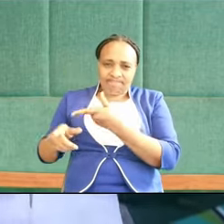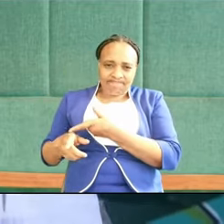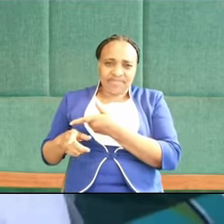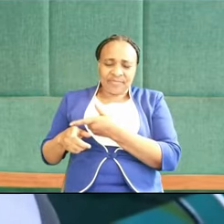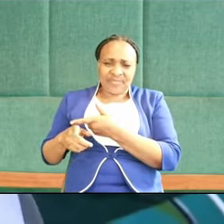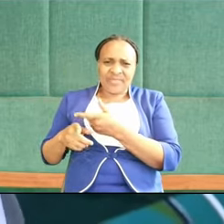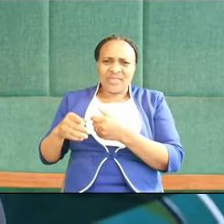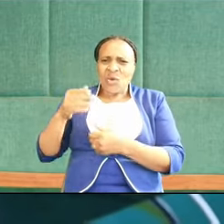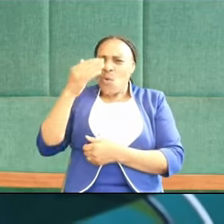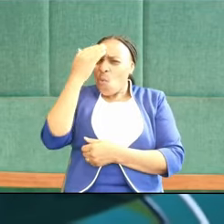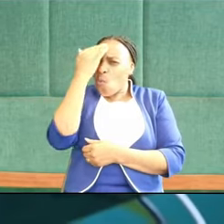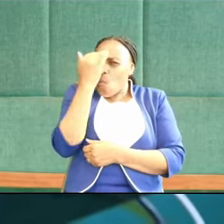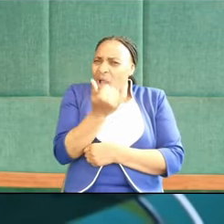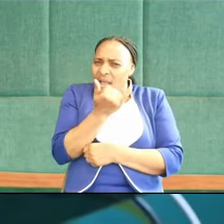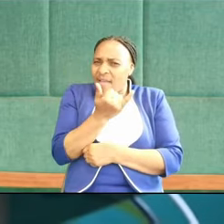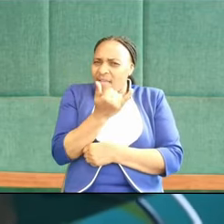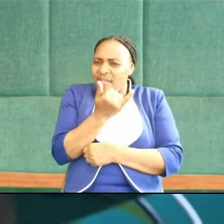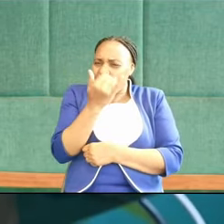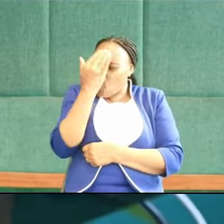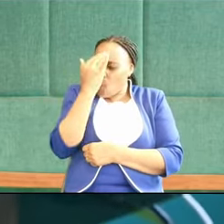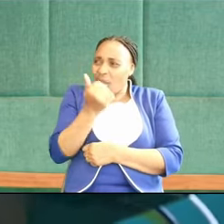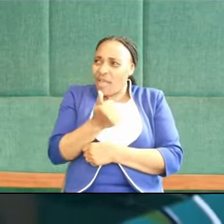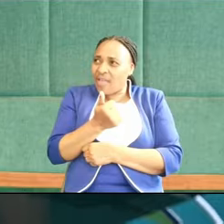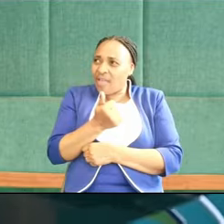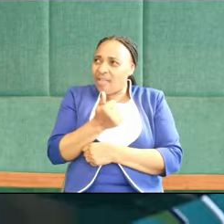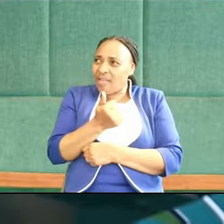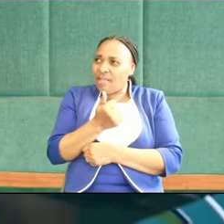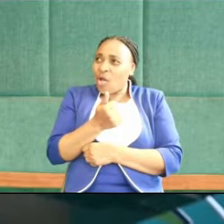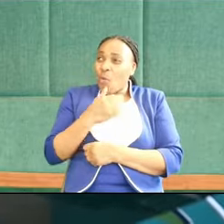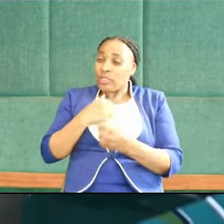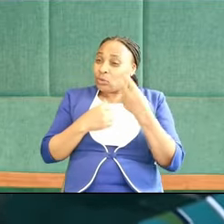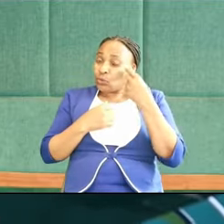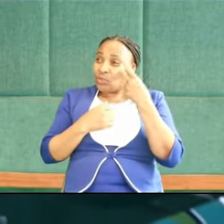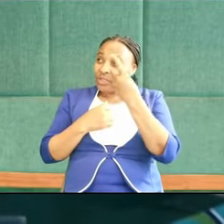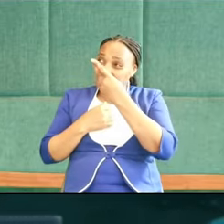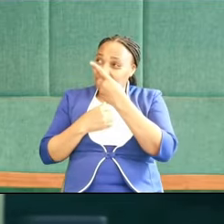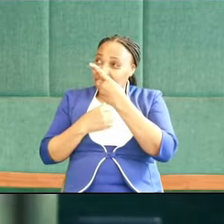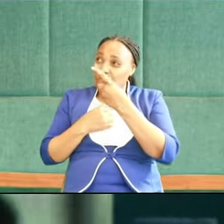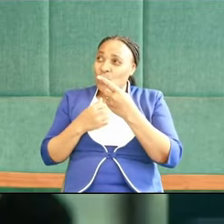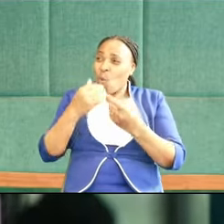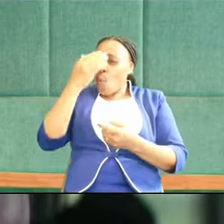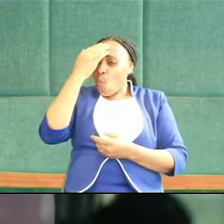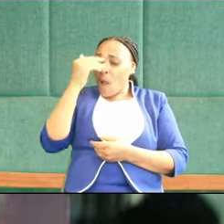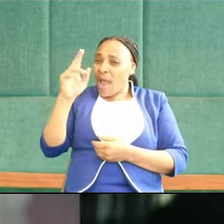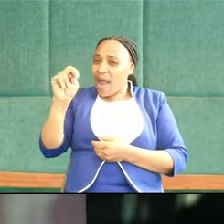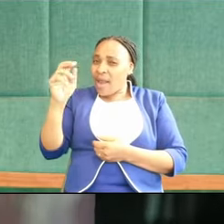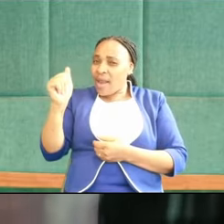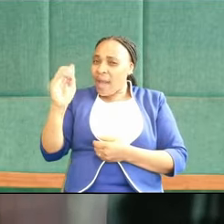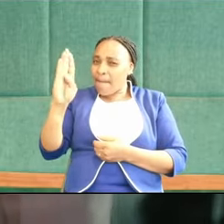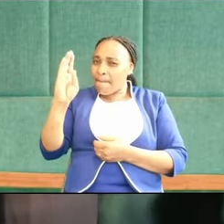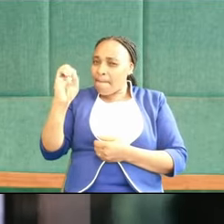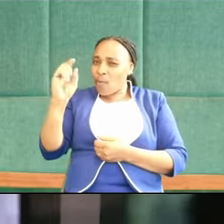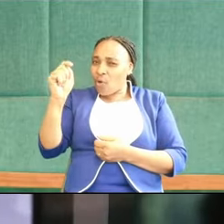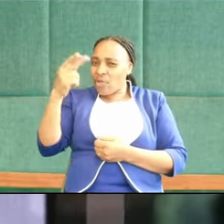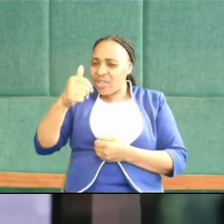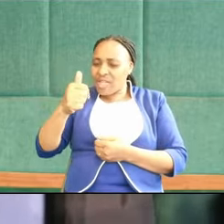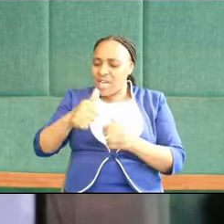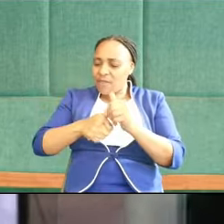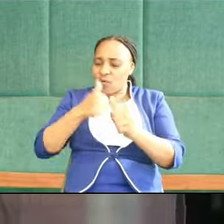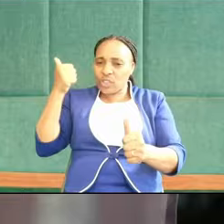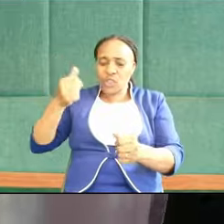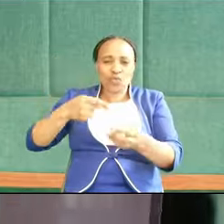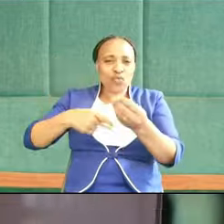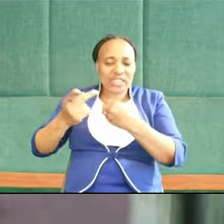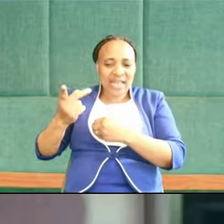Why was there not a personal sale? I want you to look at why Naboth was refusing to sell